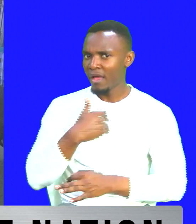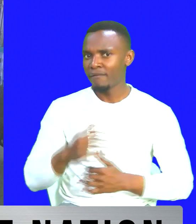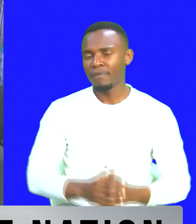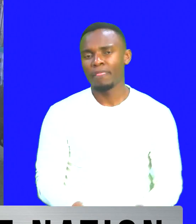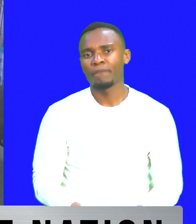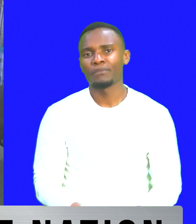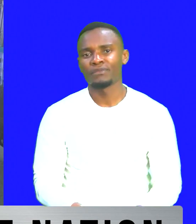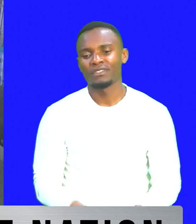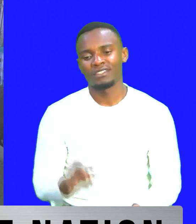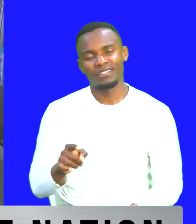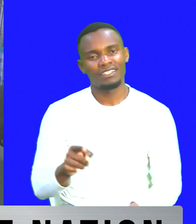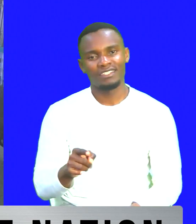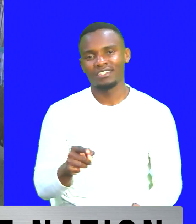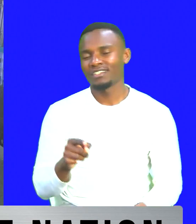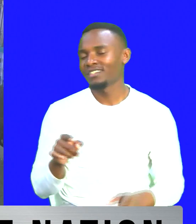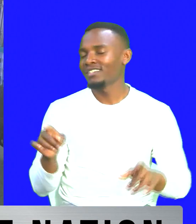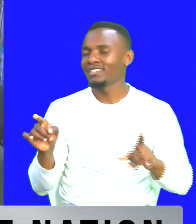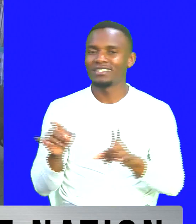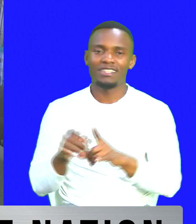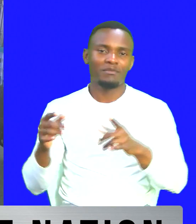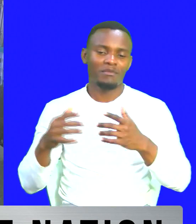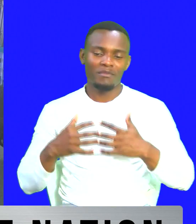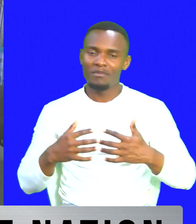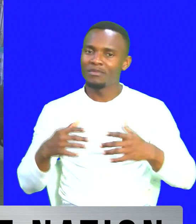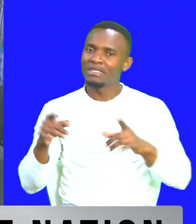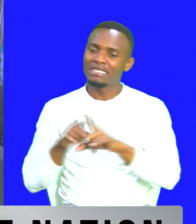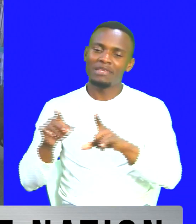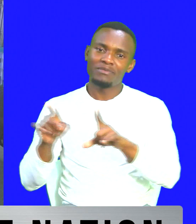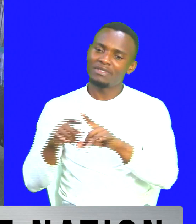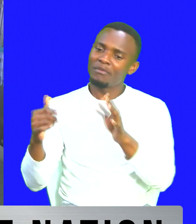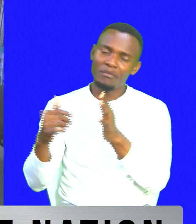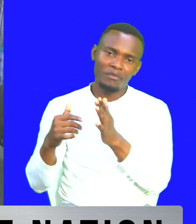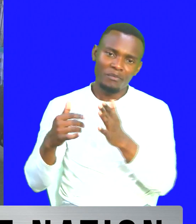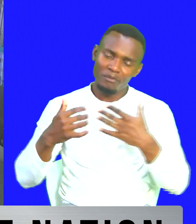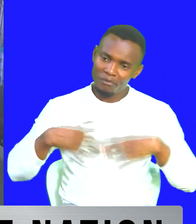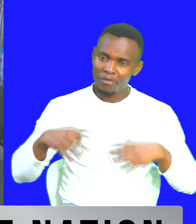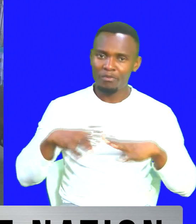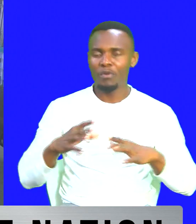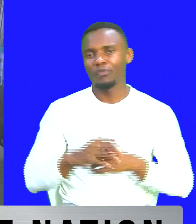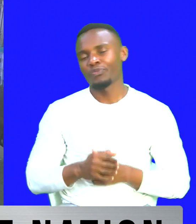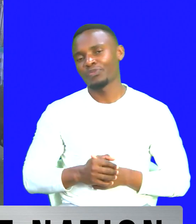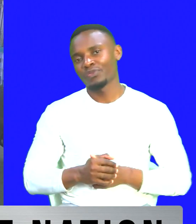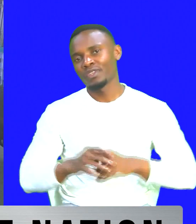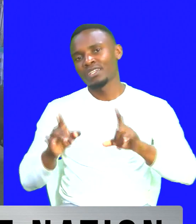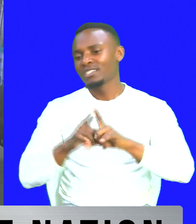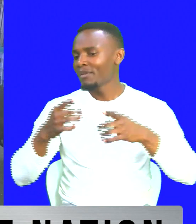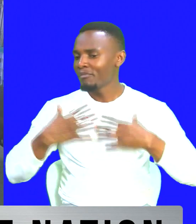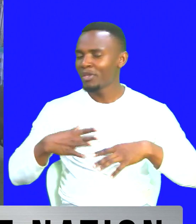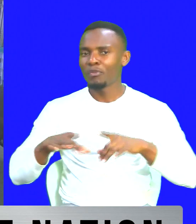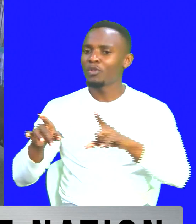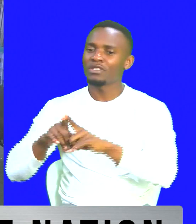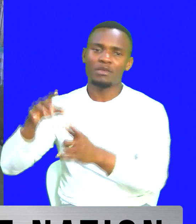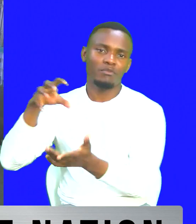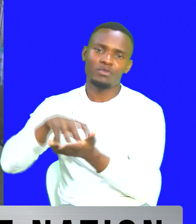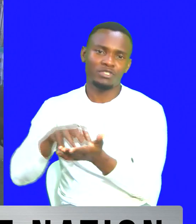same forest. It's the same monkeys in the same forest. Just changing monkey A to go to place B and